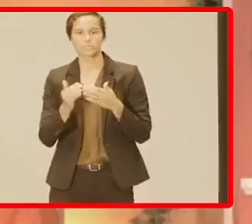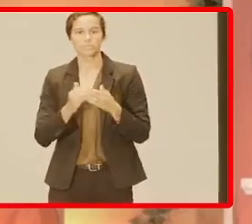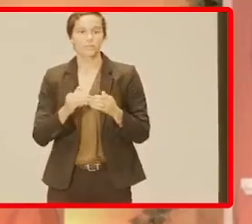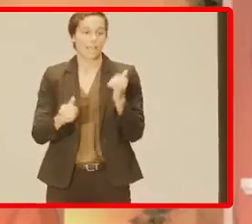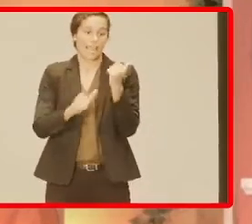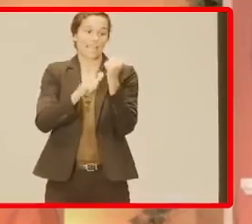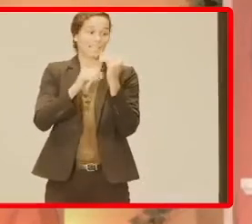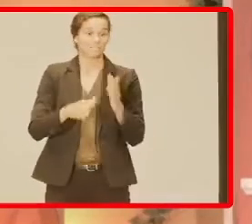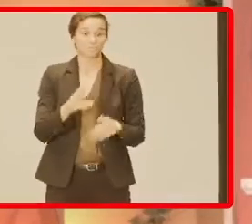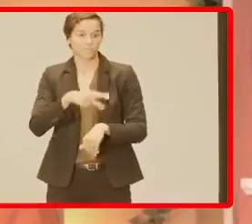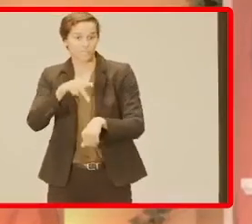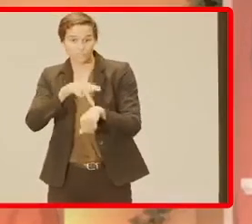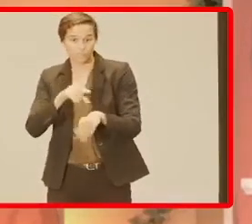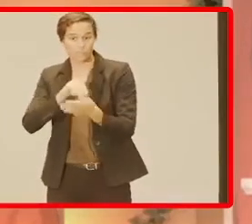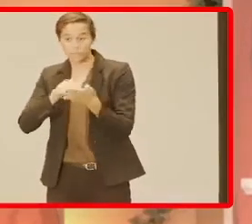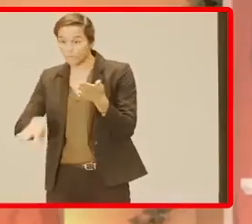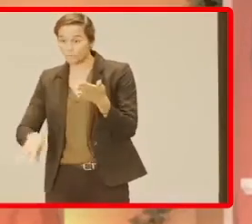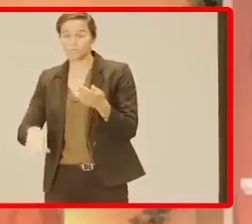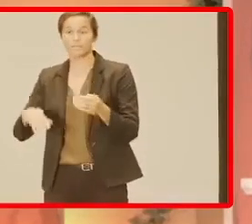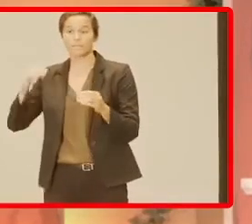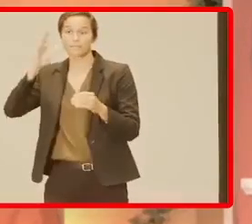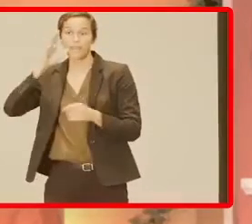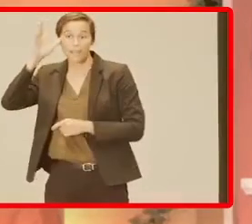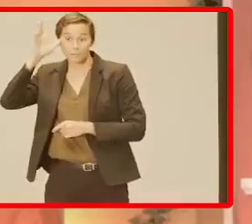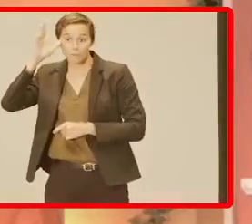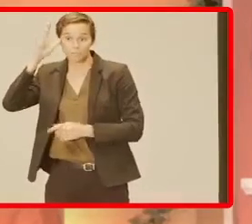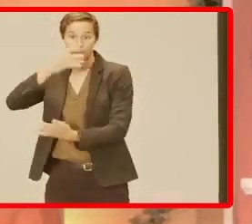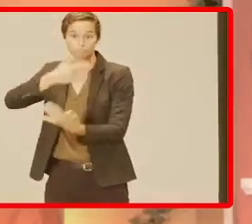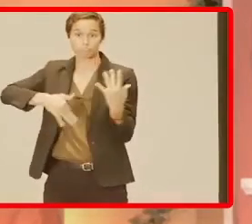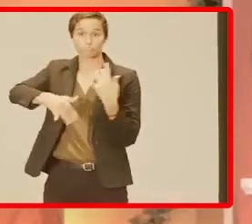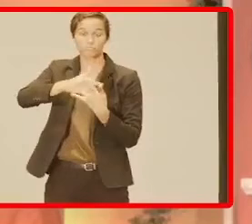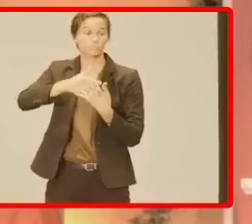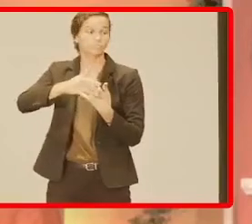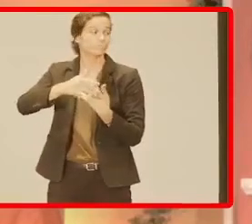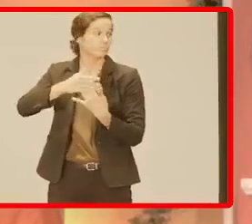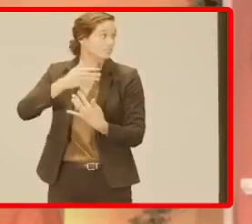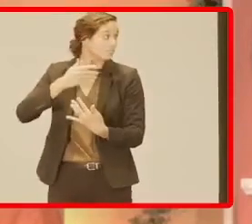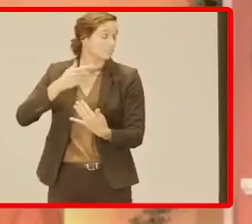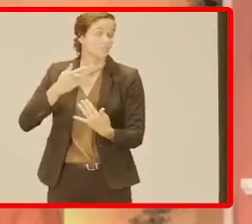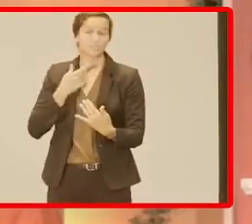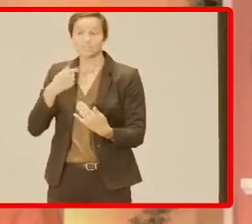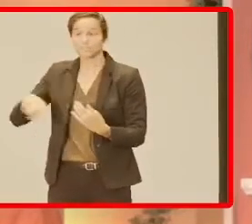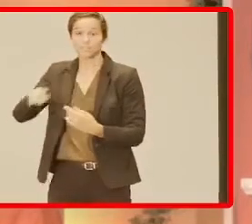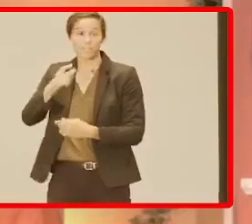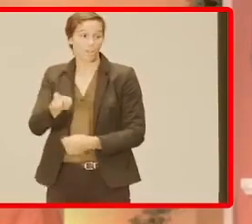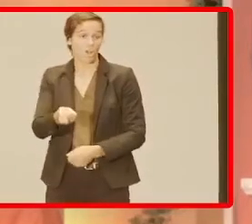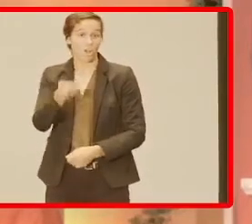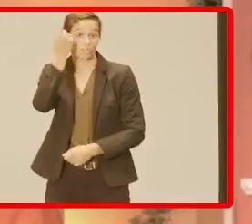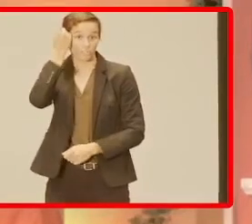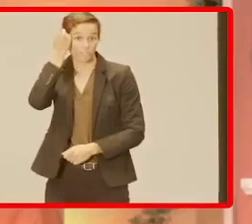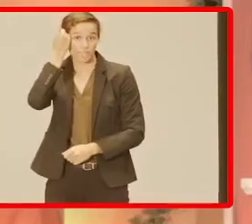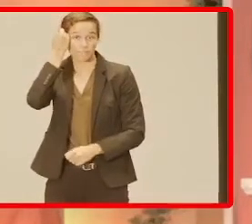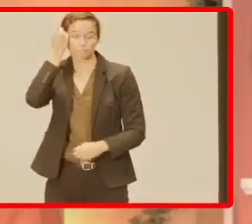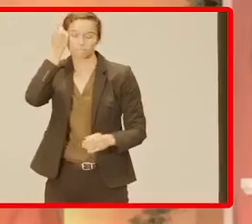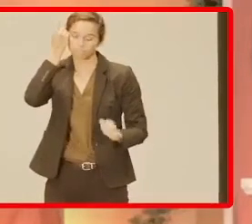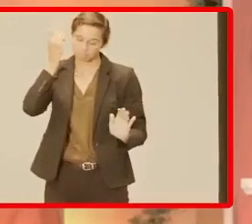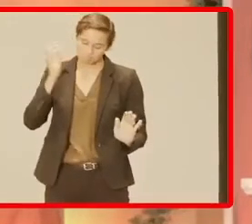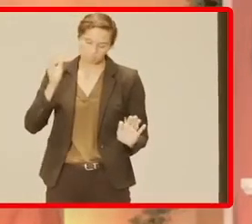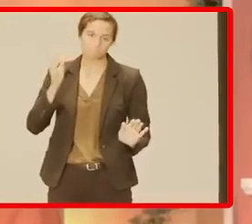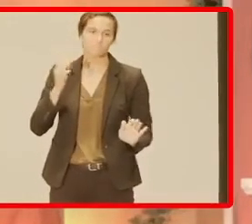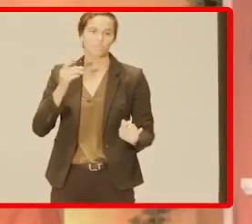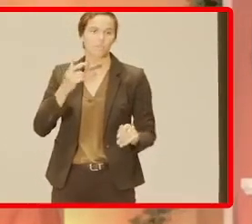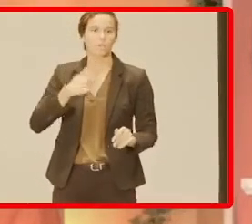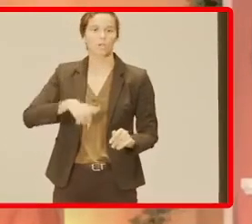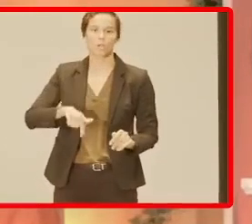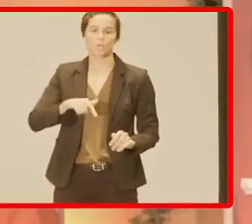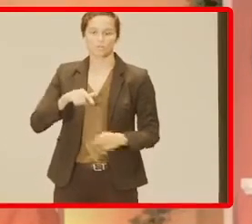principals, students, and parents, letting them understand that yes, we too